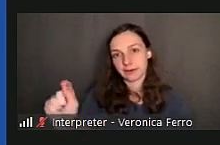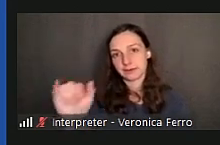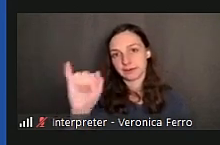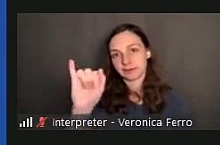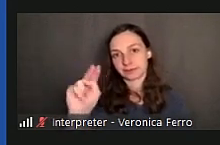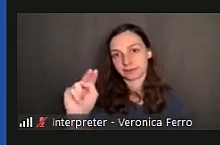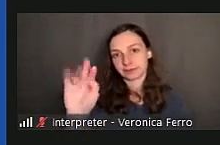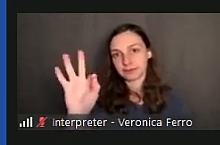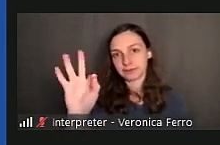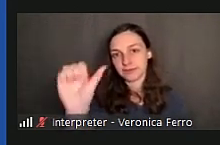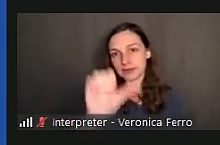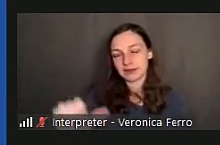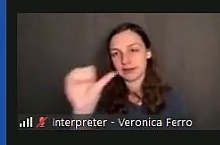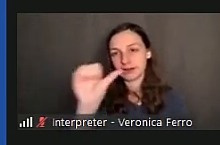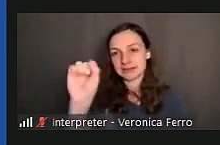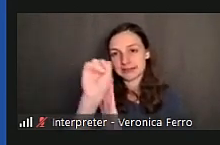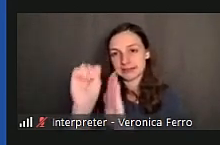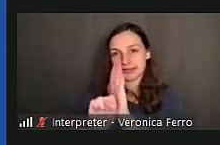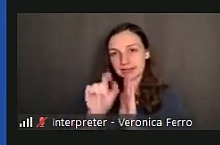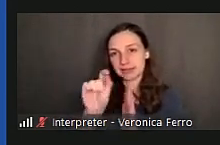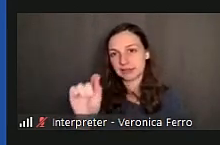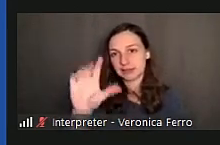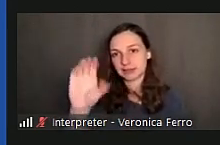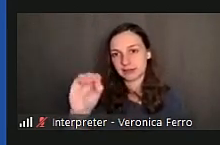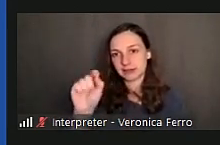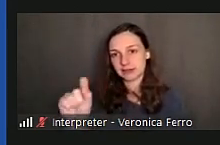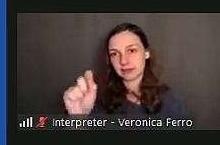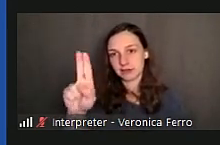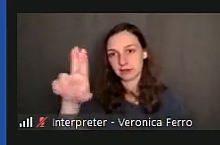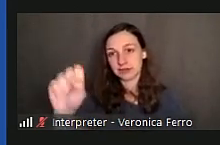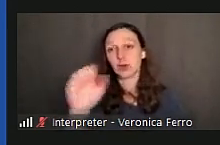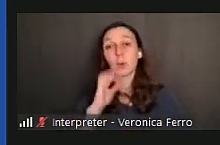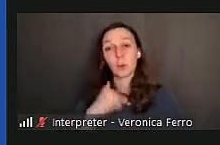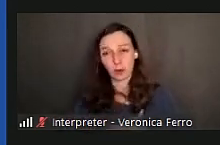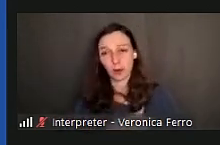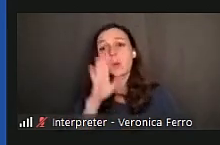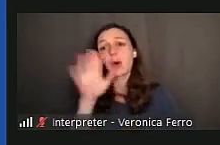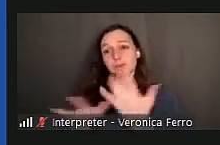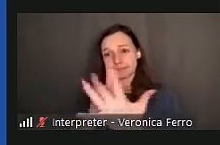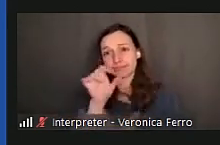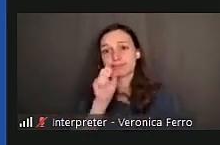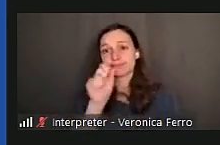media_info@state.co.us, and we'll get back to you as soon as we can. Thank you, Dr. Herlihy, Director Bookman, and thank you all for joining, and we hope you have a good weekend.